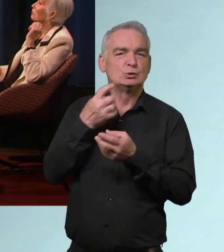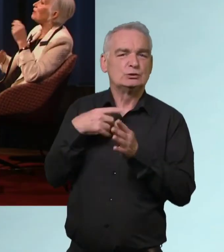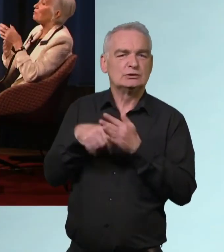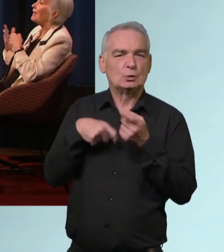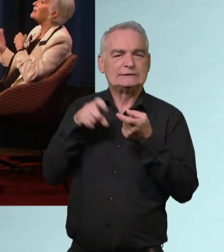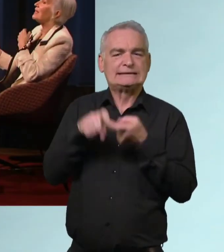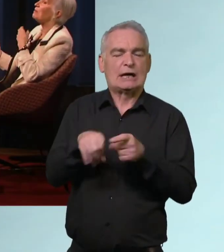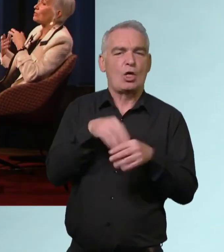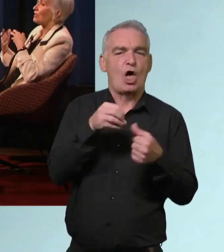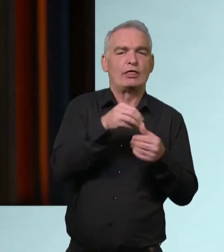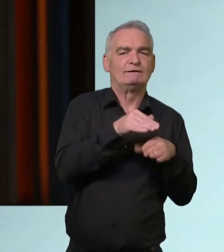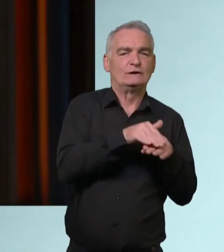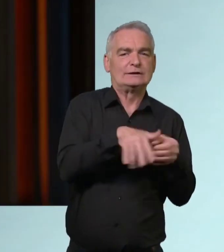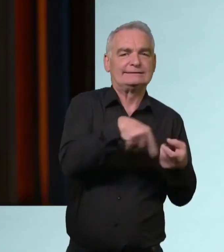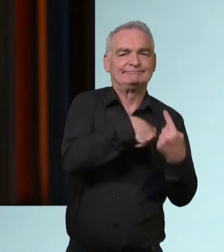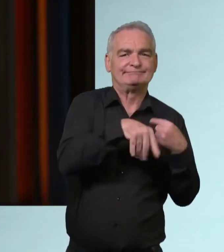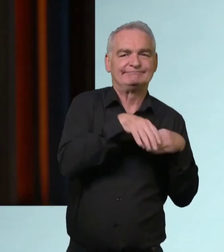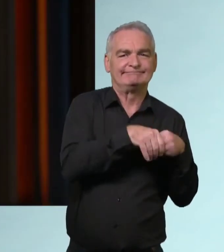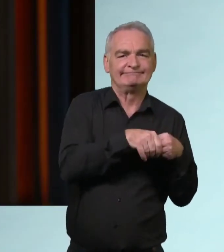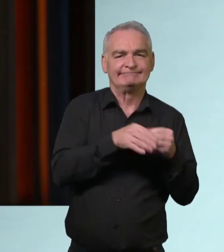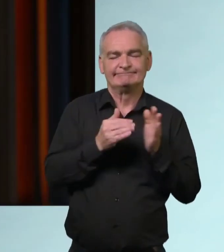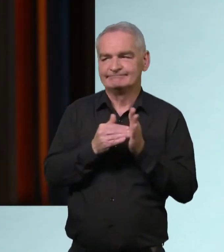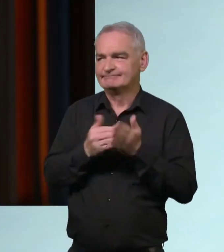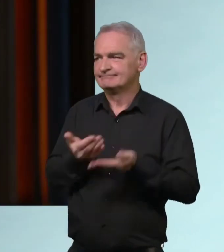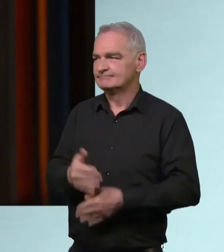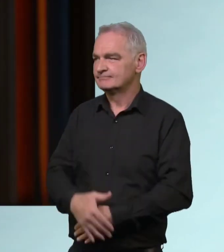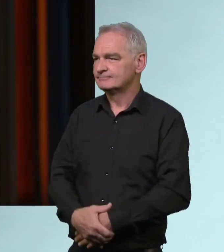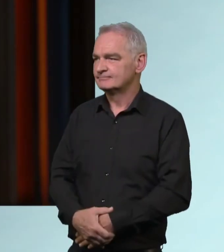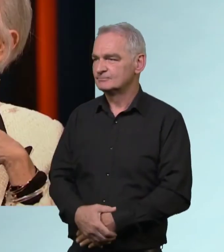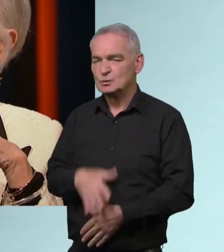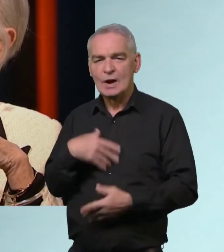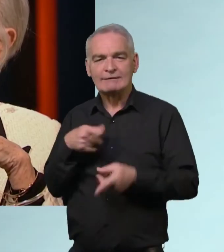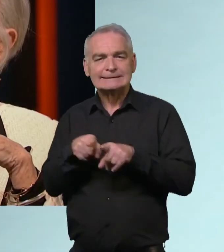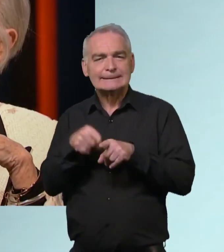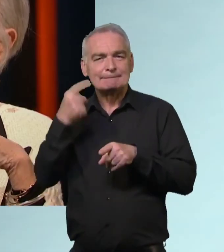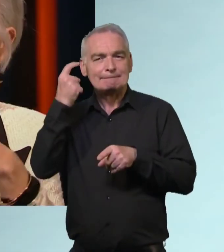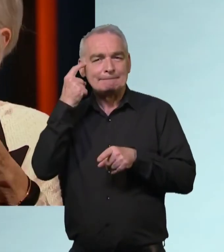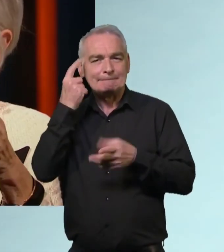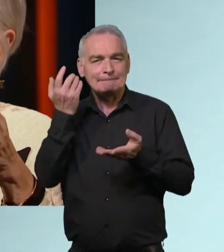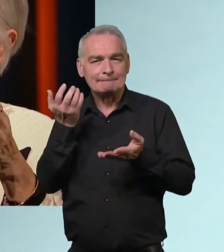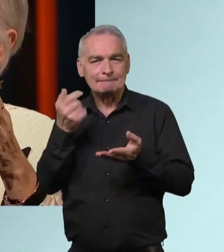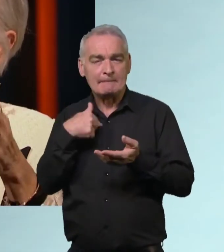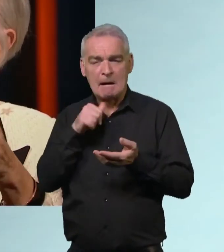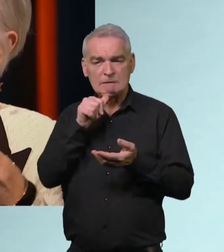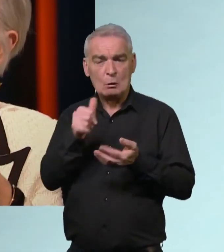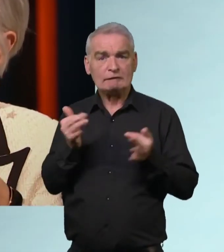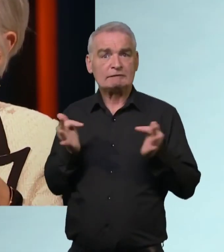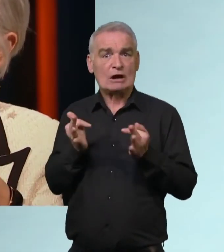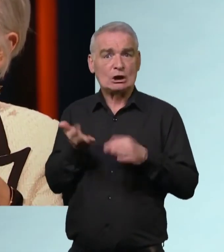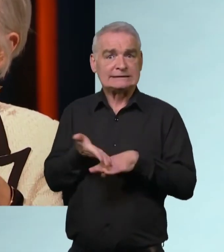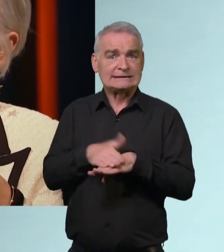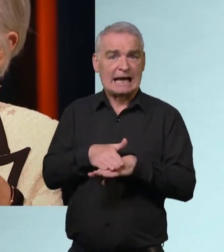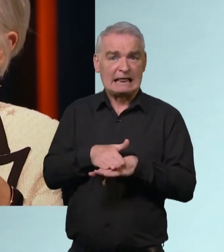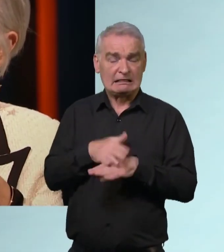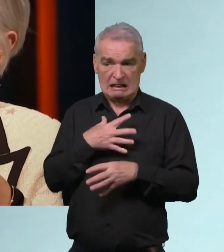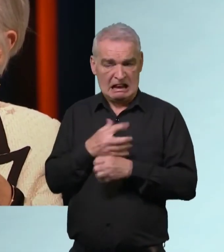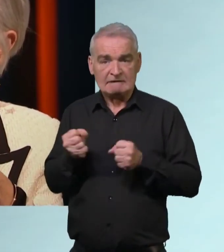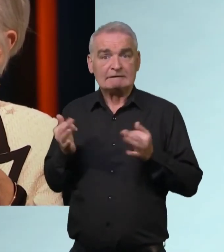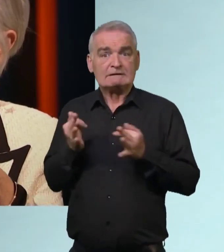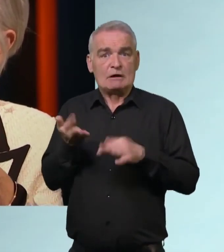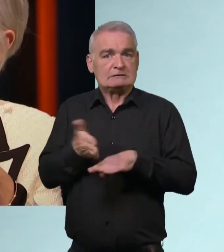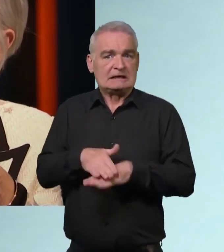Yeah. So we had the same kind of a sense of it. You know, I didn't have a fear of death. I've never had a fear of death.